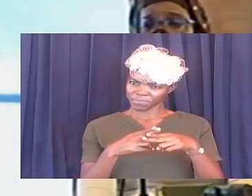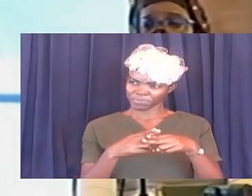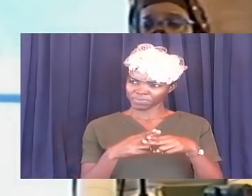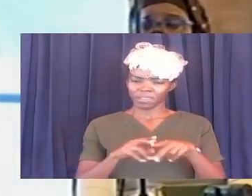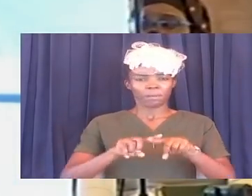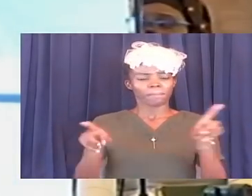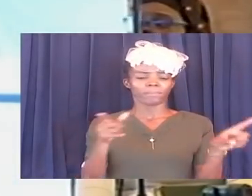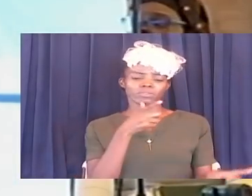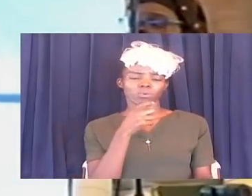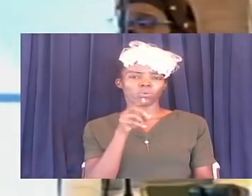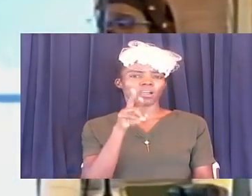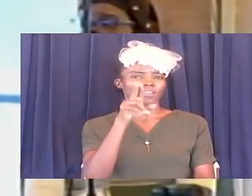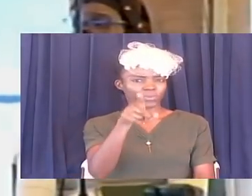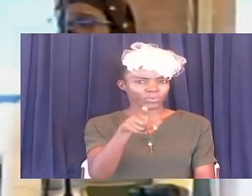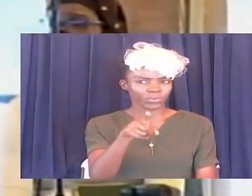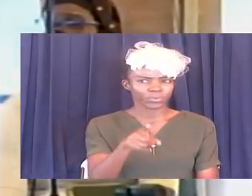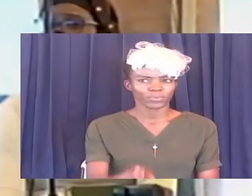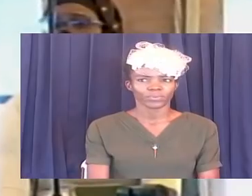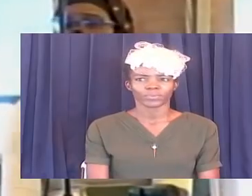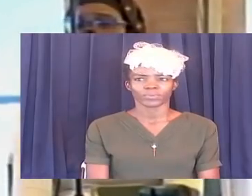Remember the sons of Sceva.